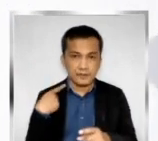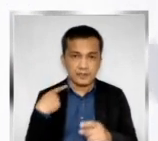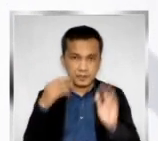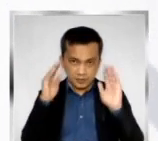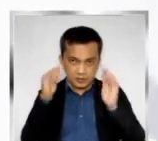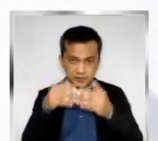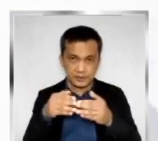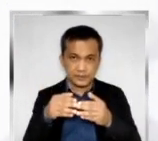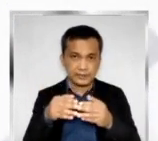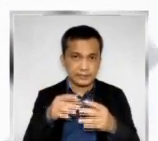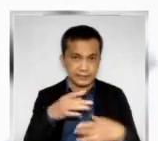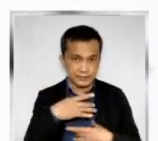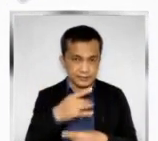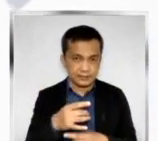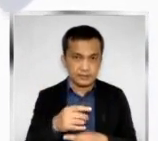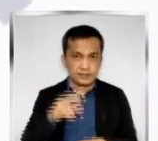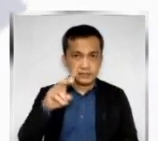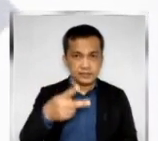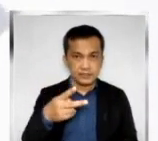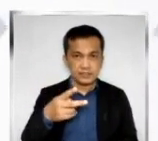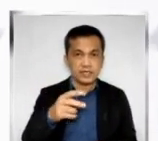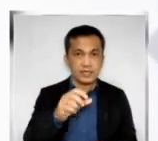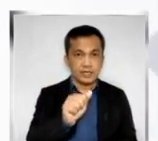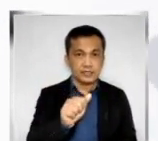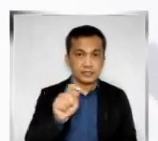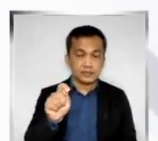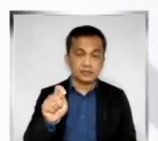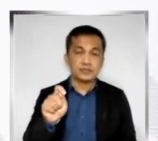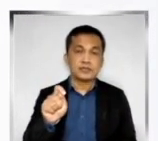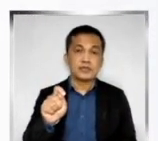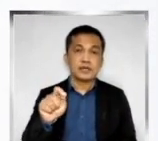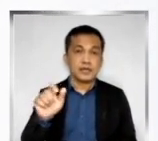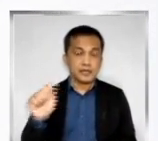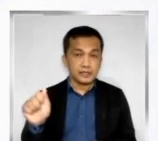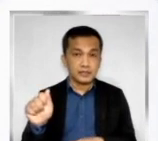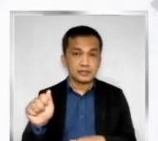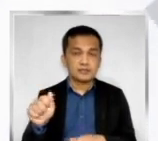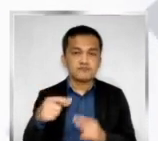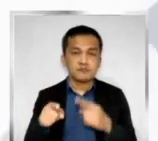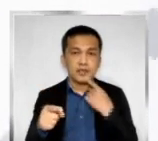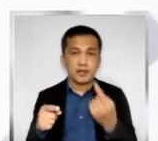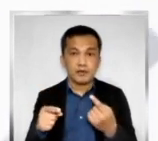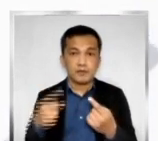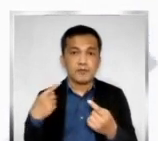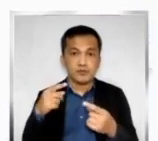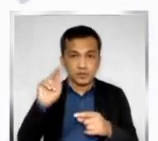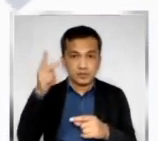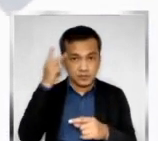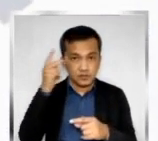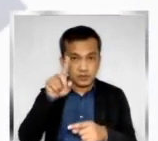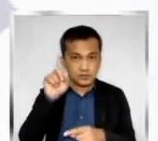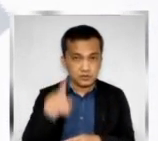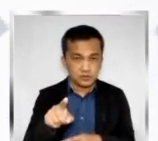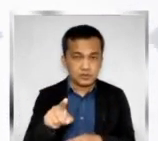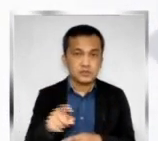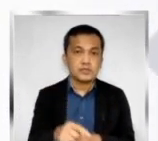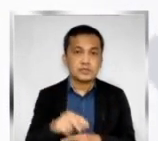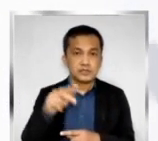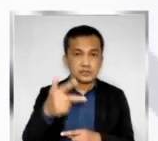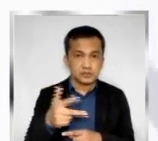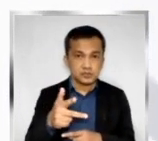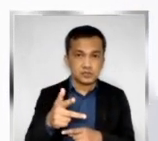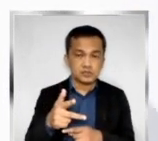the Anti-Terrorism Act presents a political question. And third, the nullification of